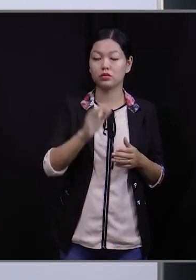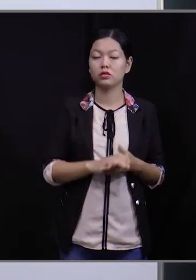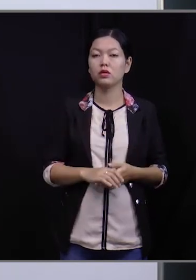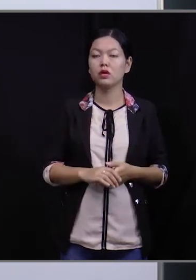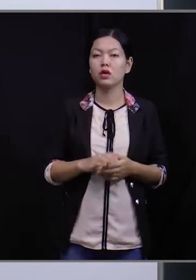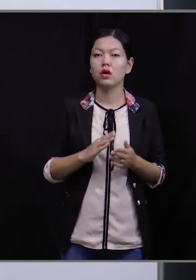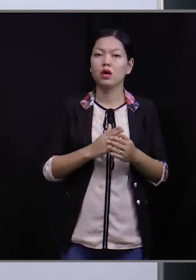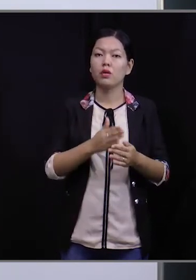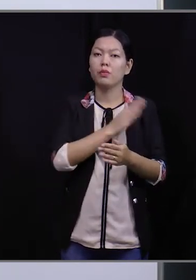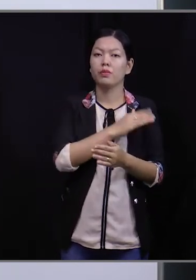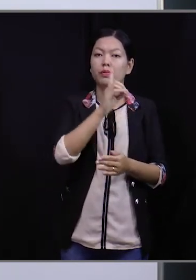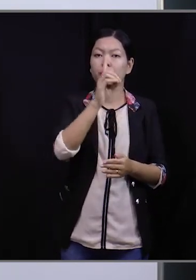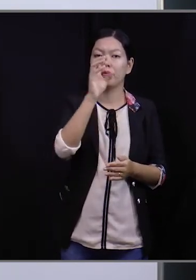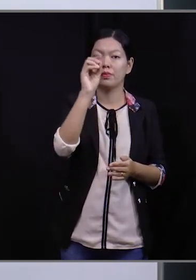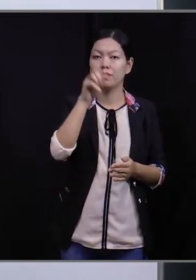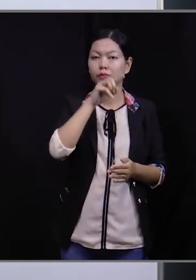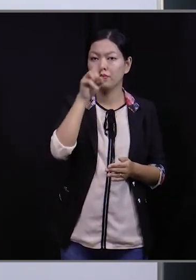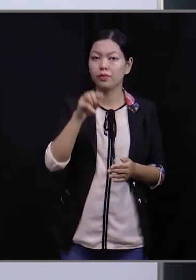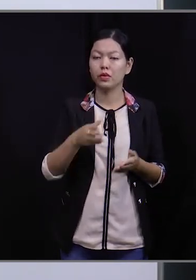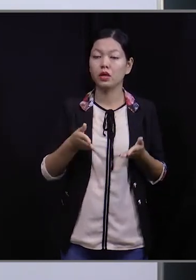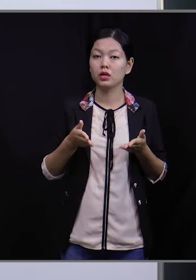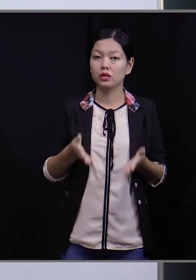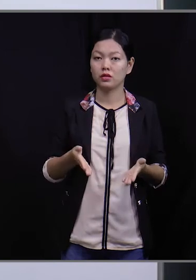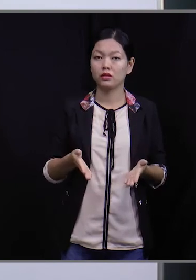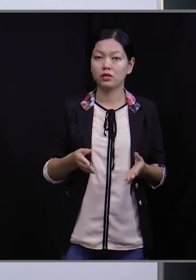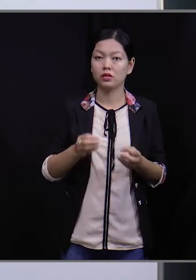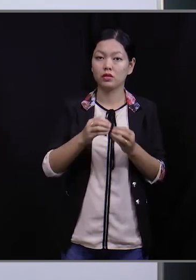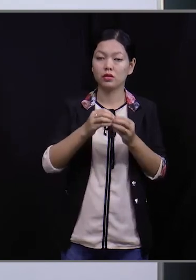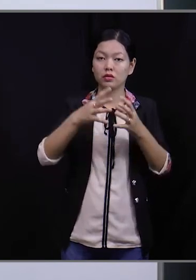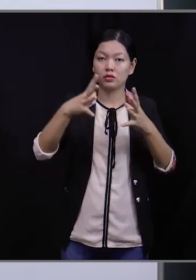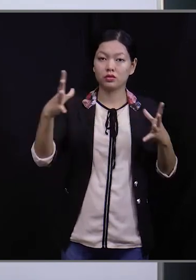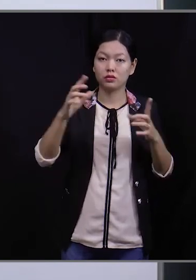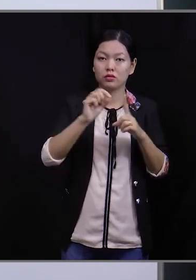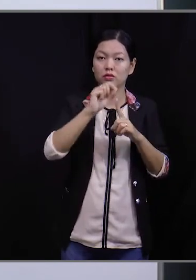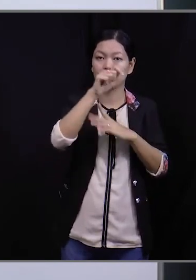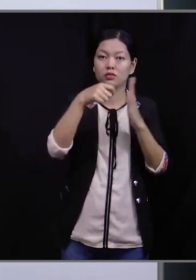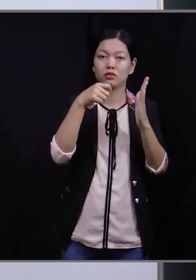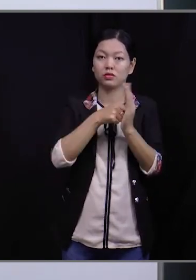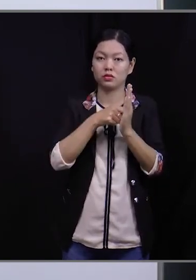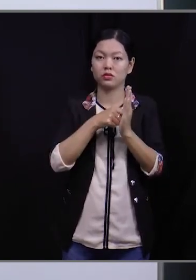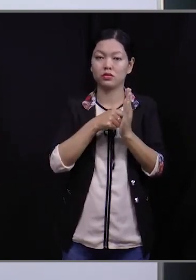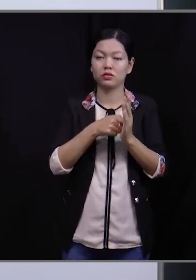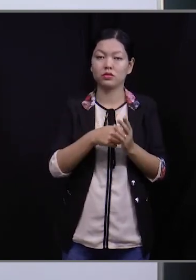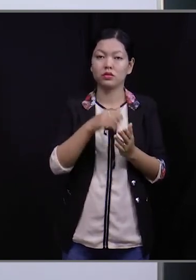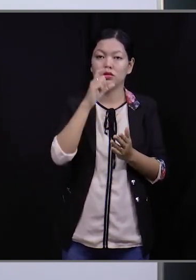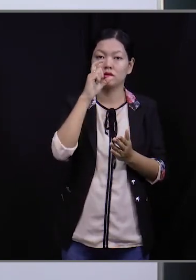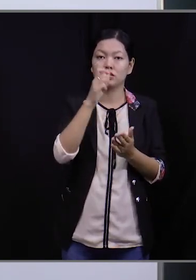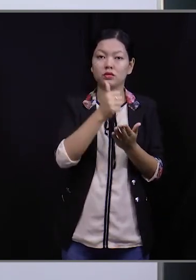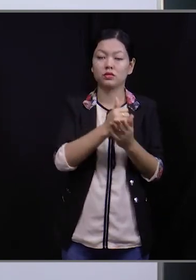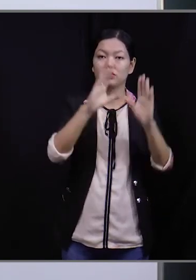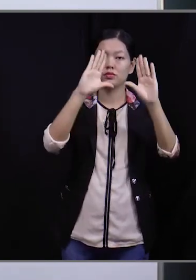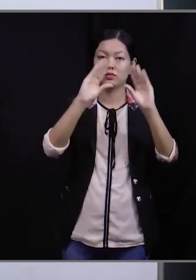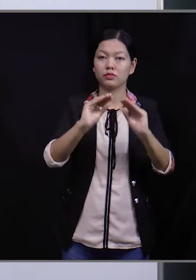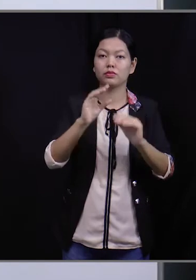keeping 10% as cash reserve. But now, because of this expansionary policy, the central bank has reduced it to